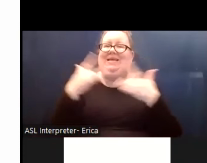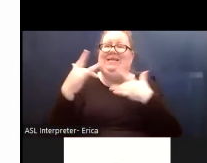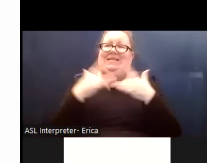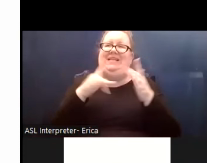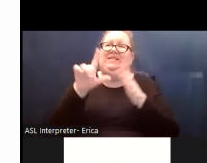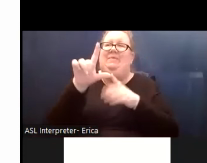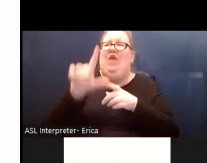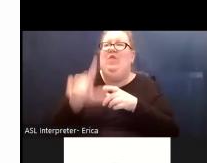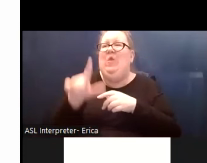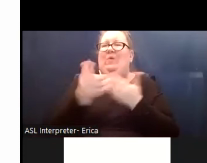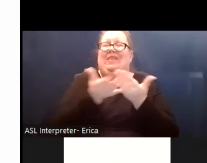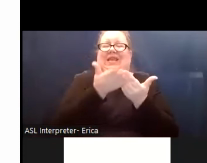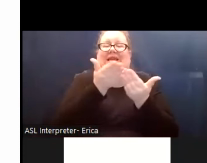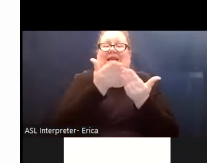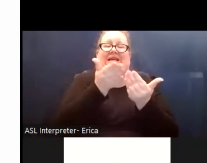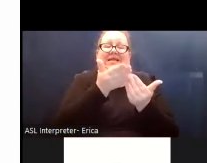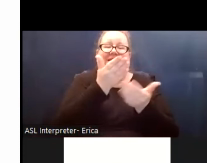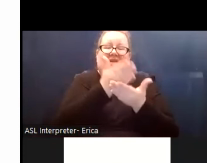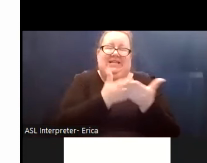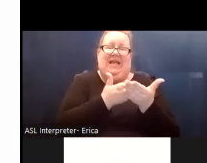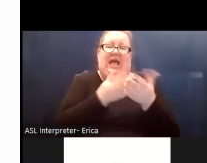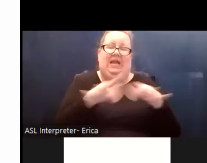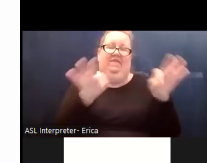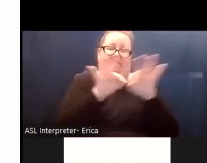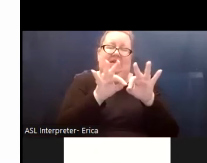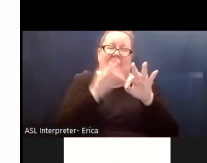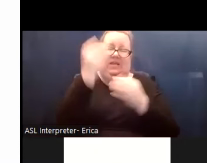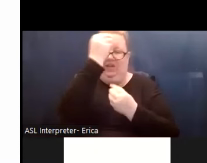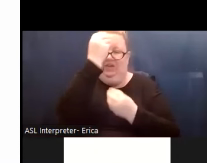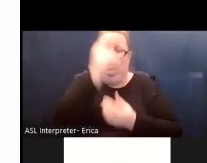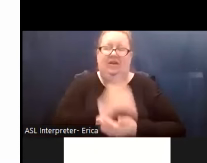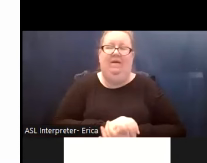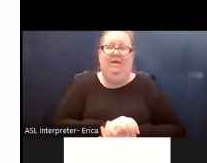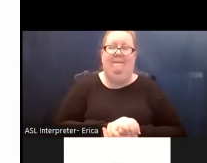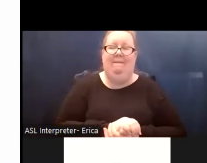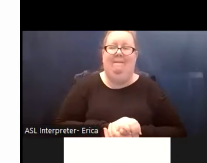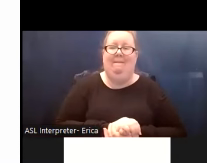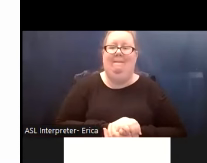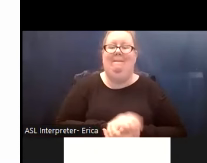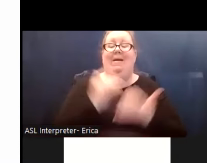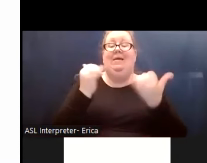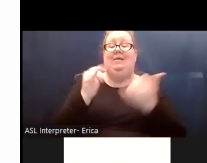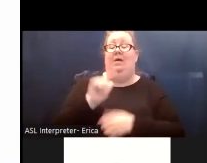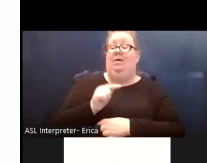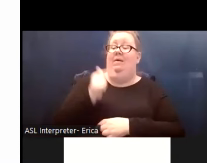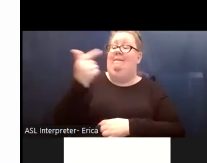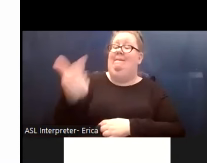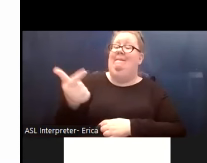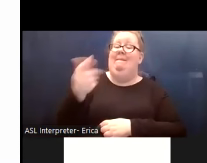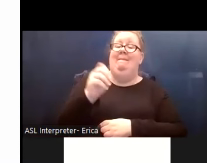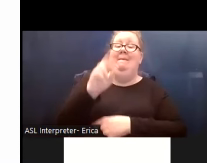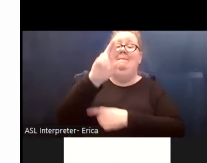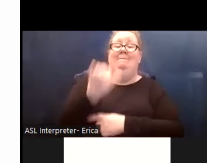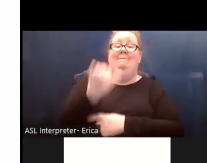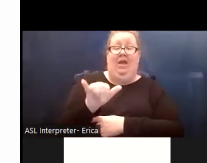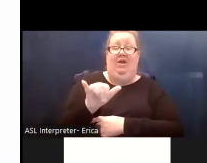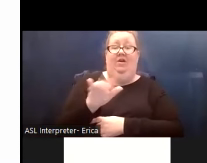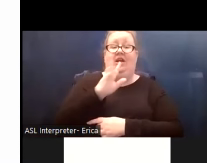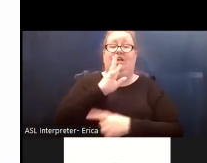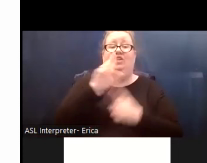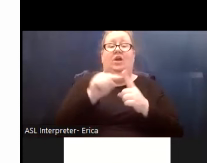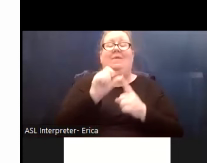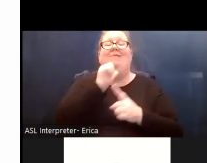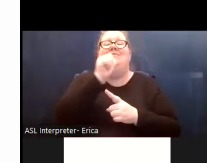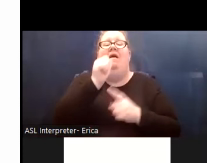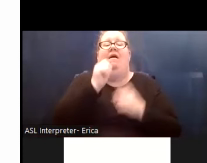easy side of the key considerations. So now I'll turn it over to Mary to talk about the non-physical